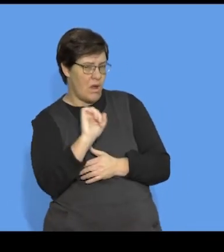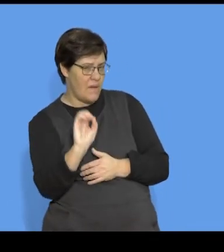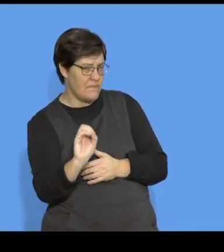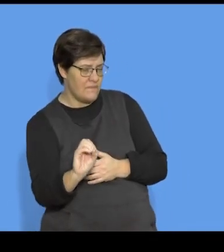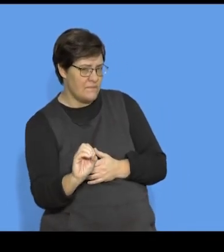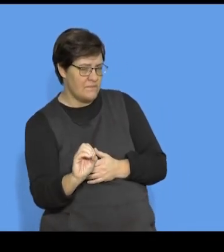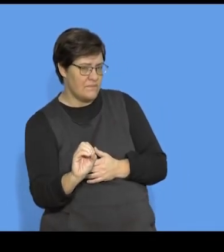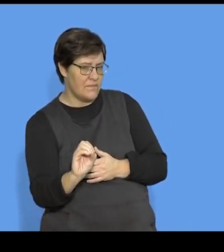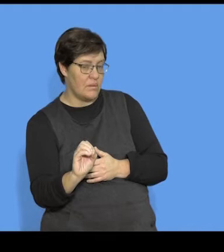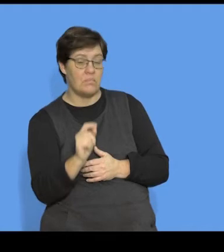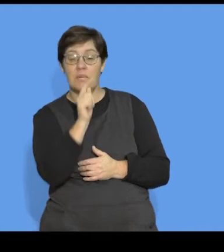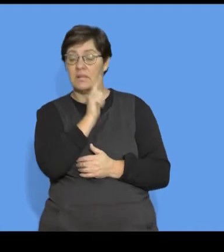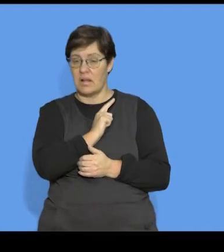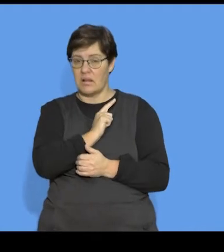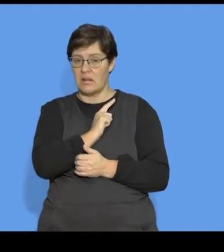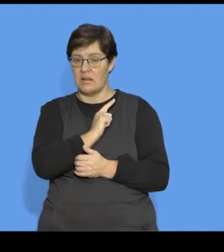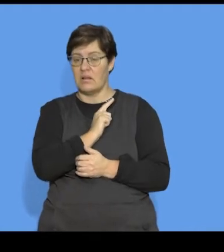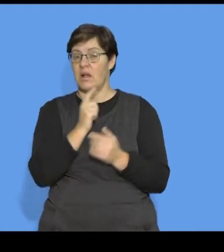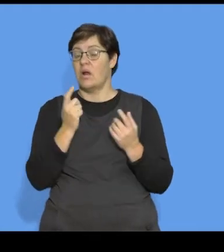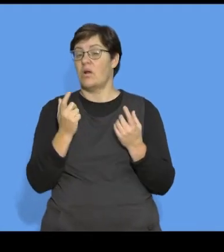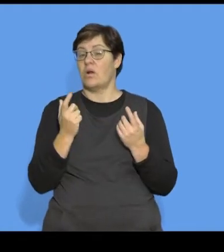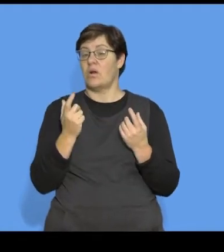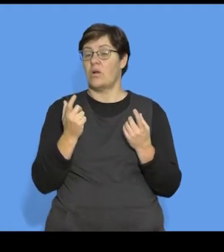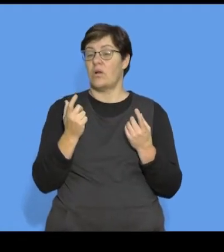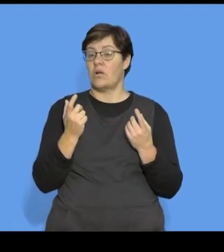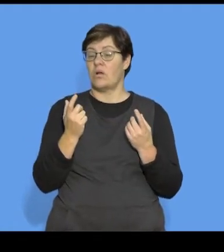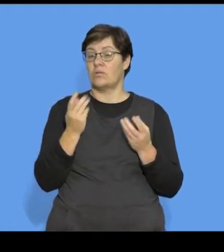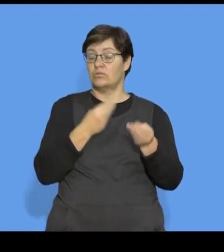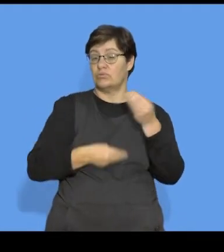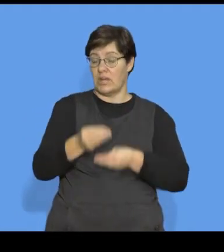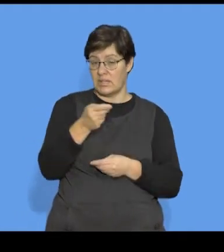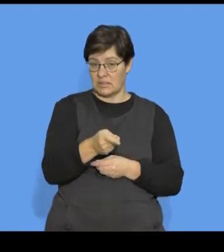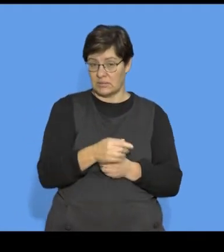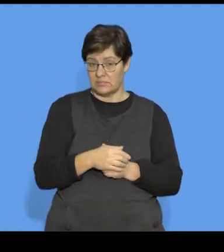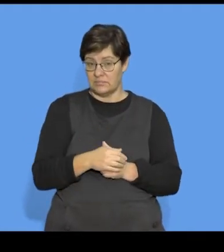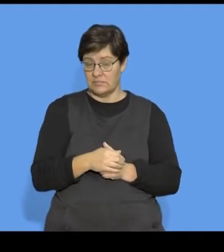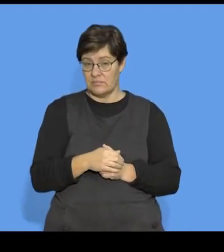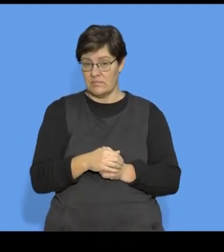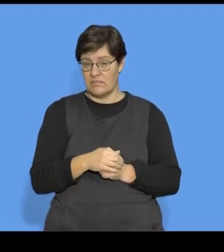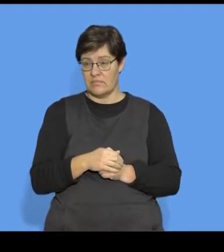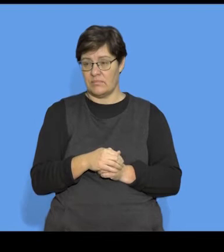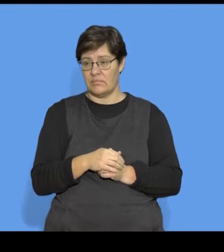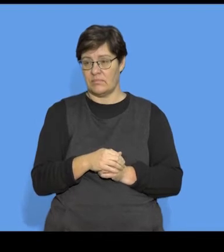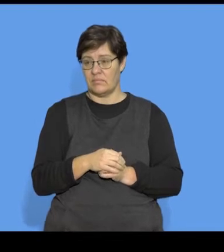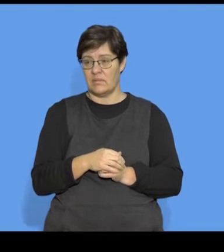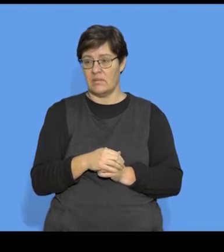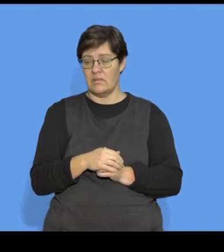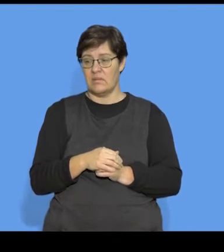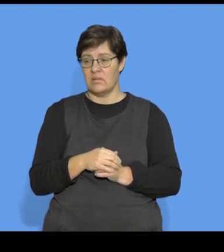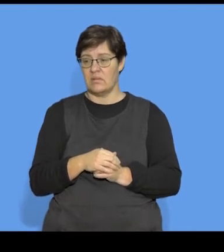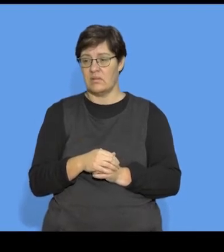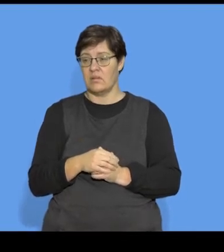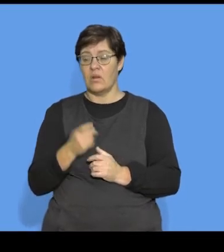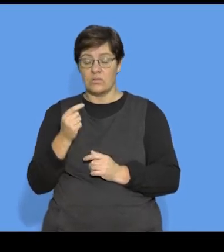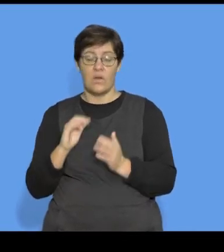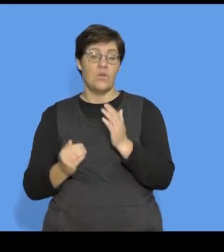check. They told you that the cost of the trade-in, we sorted out the trade-in, the 13.5, and